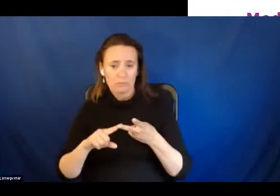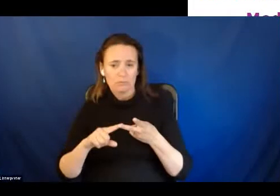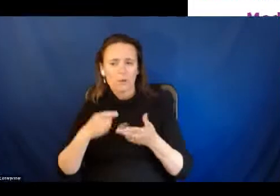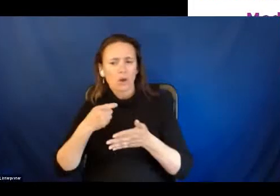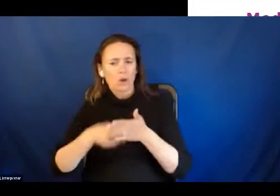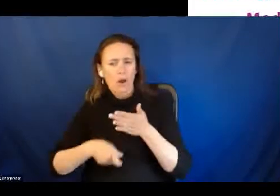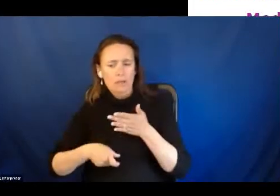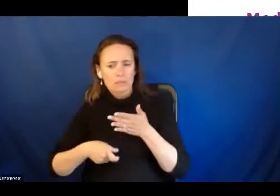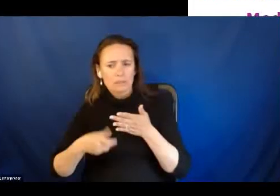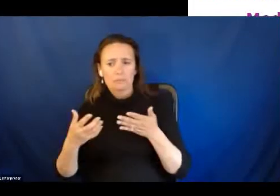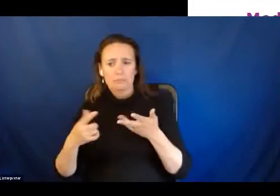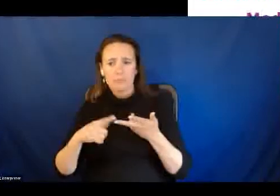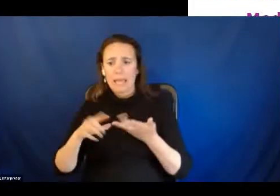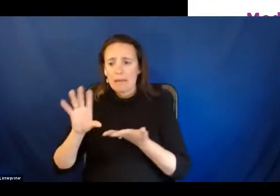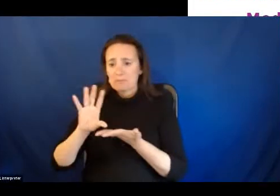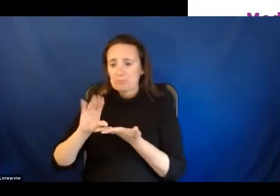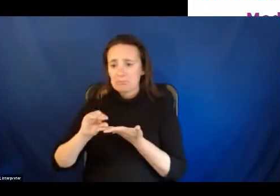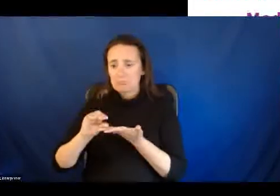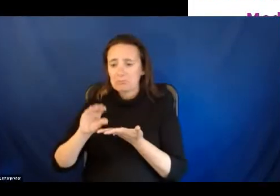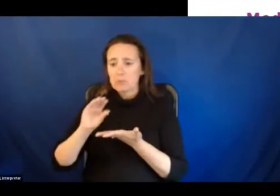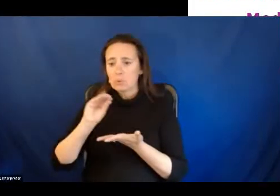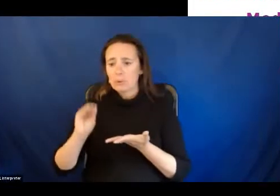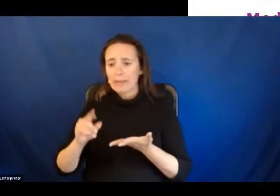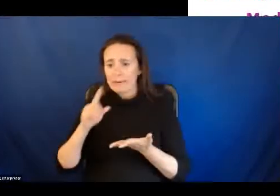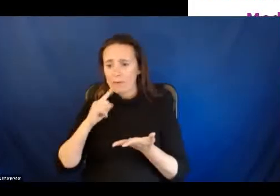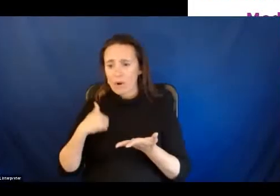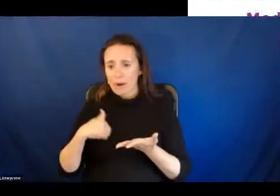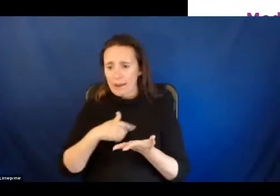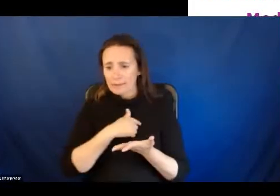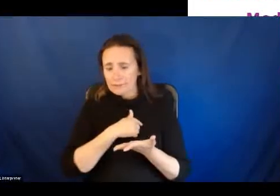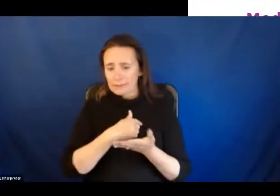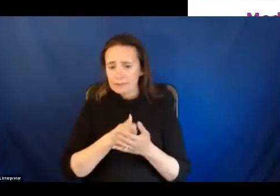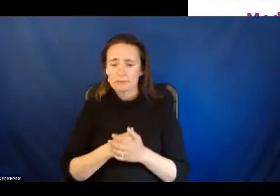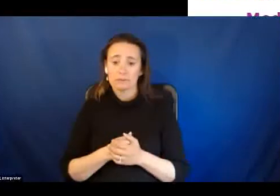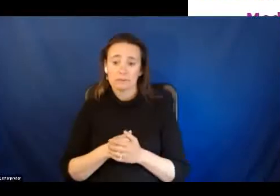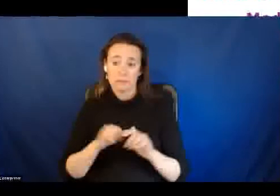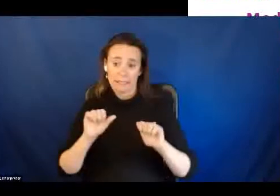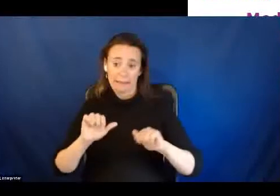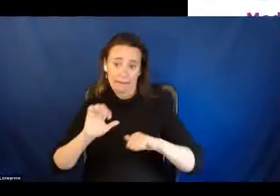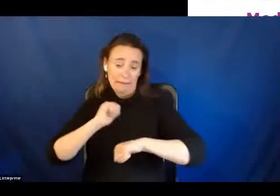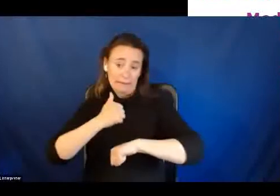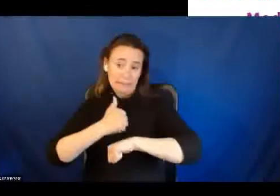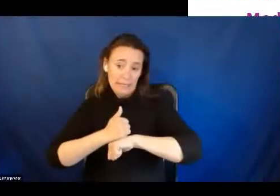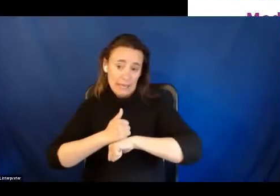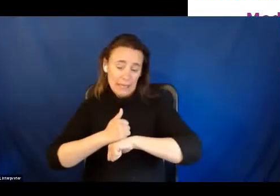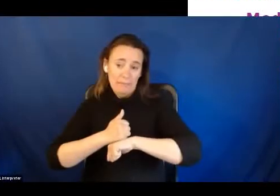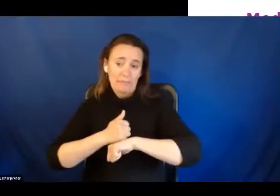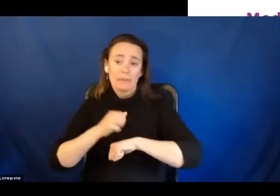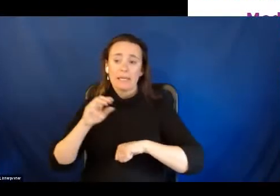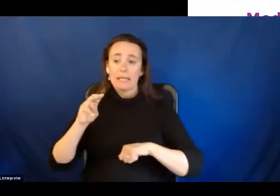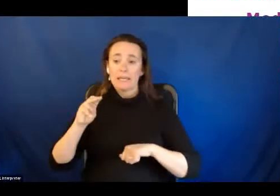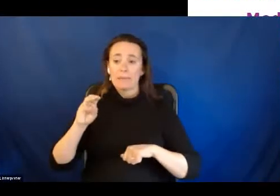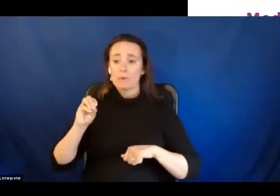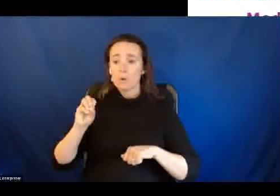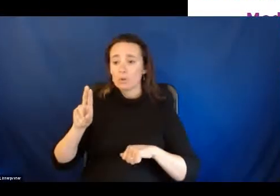there a discounted rate for us? Can we set up a memorandum of understanding or an MOU with them?